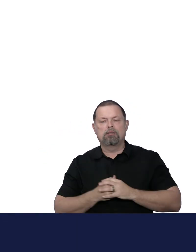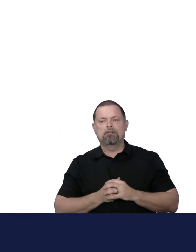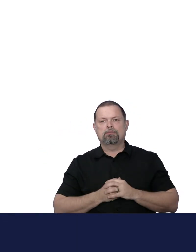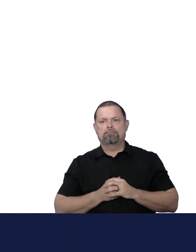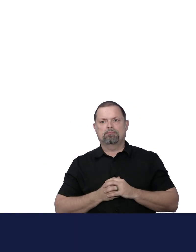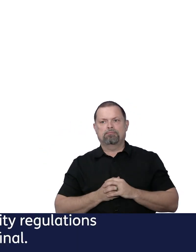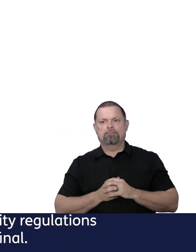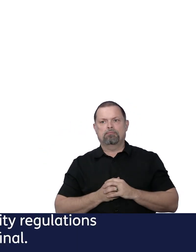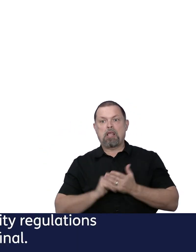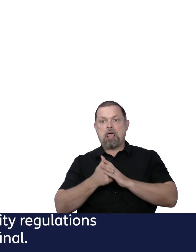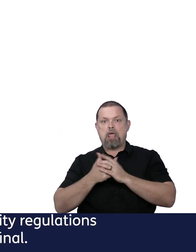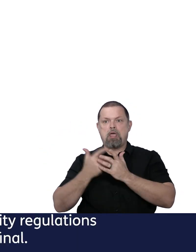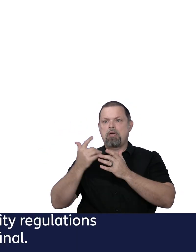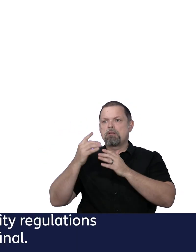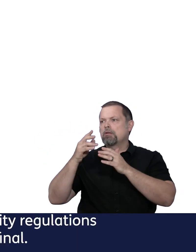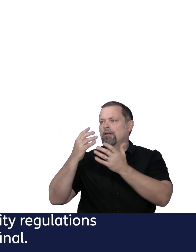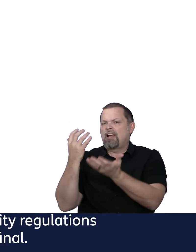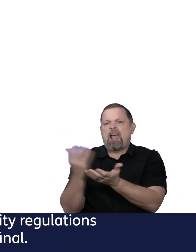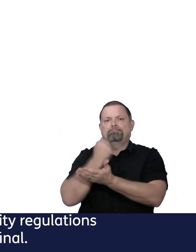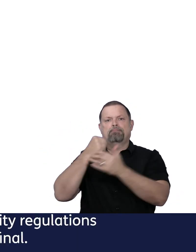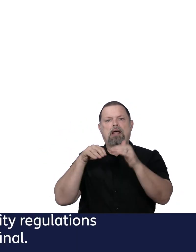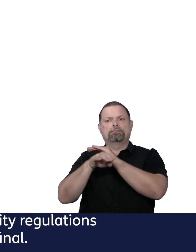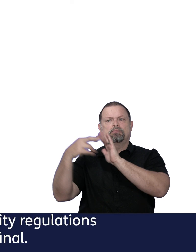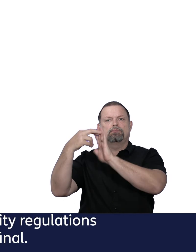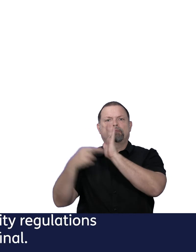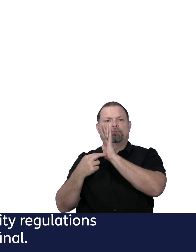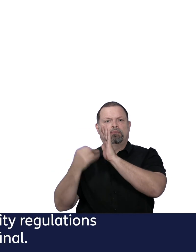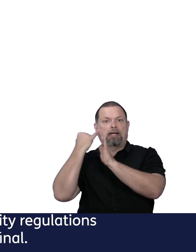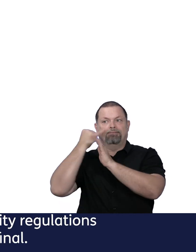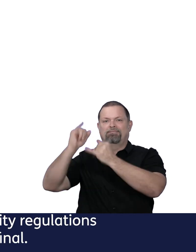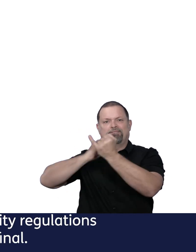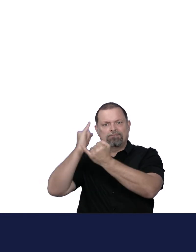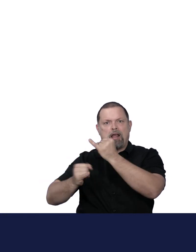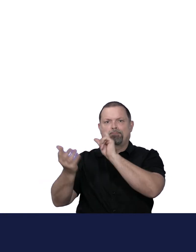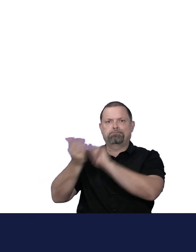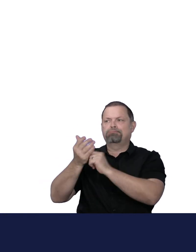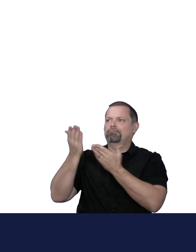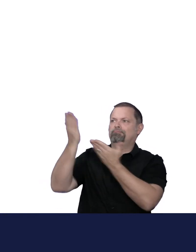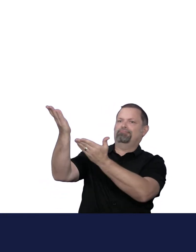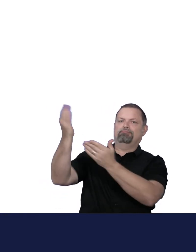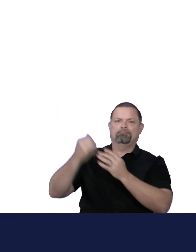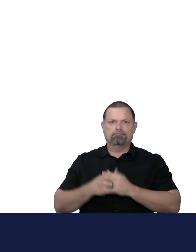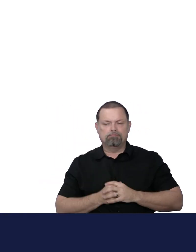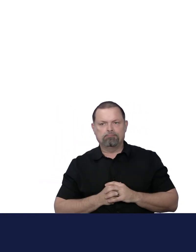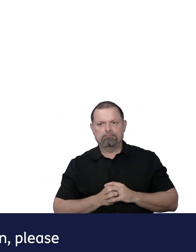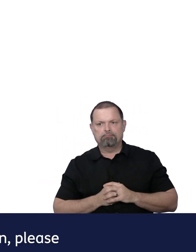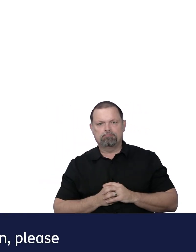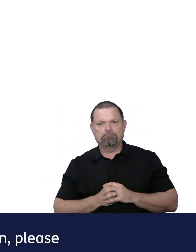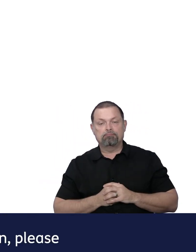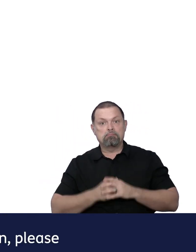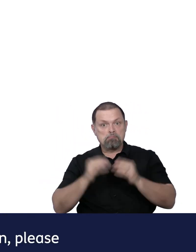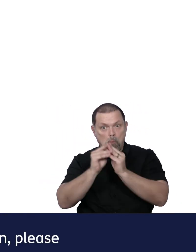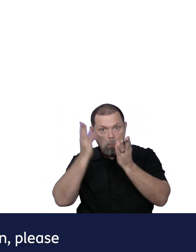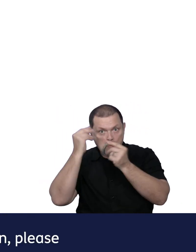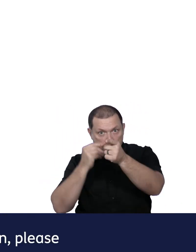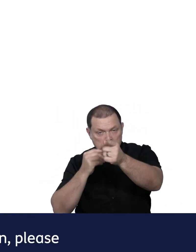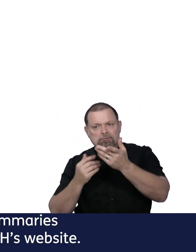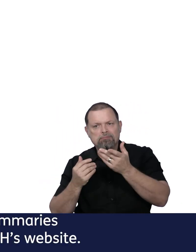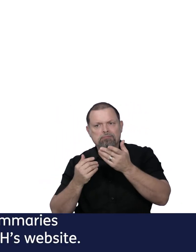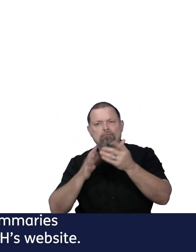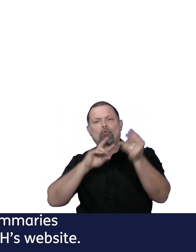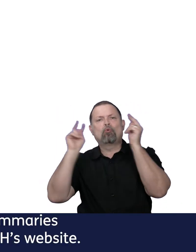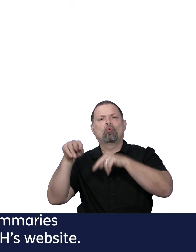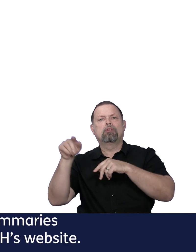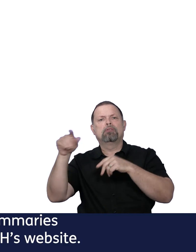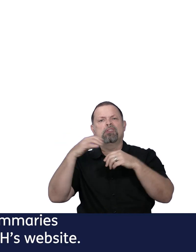made, and how to use accessibility regulations once they are final. For more information, please